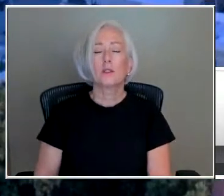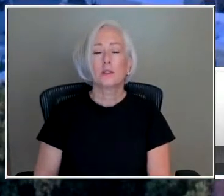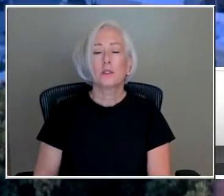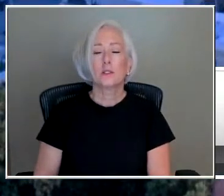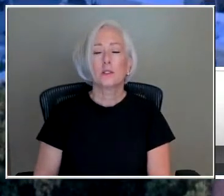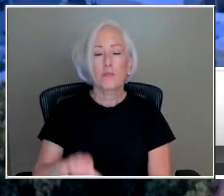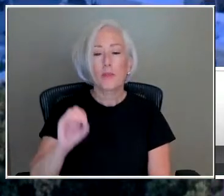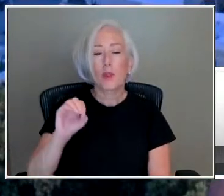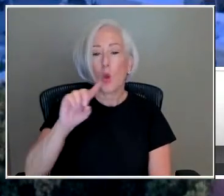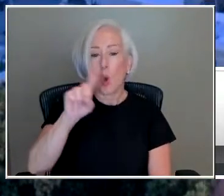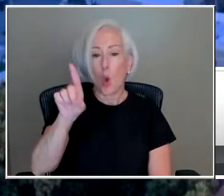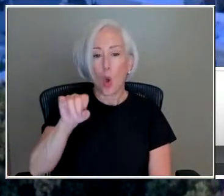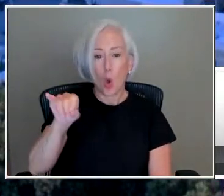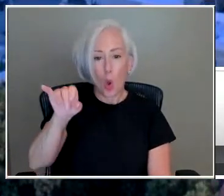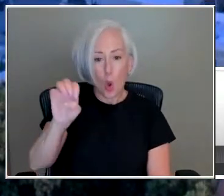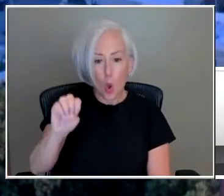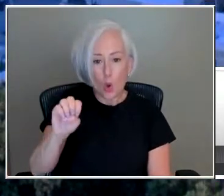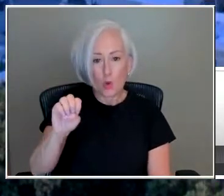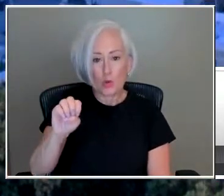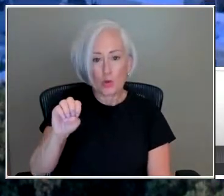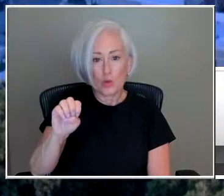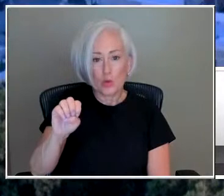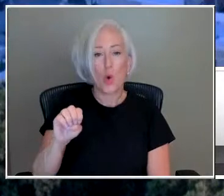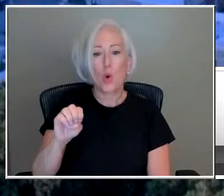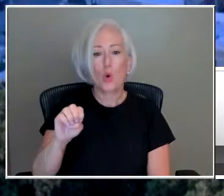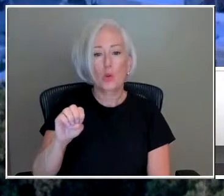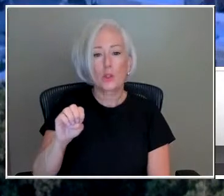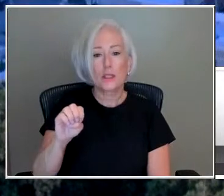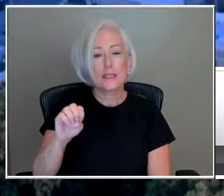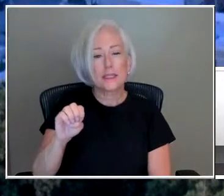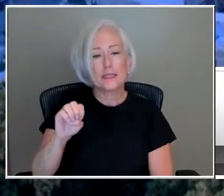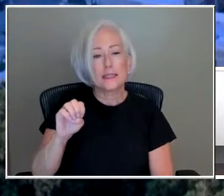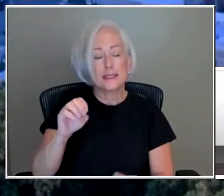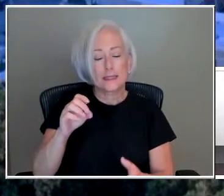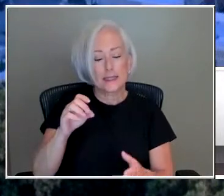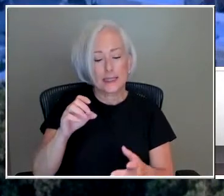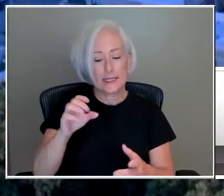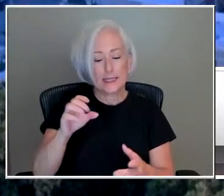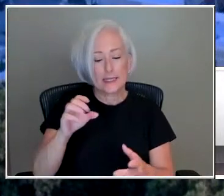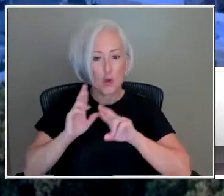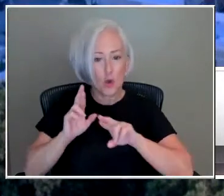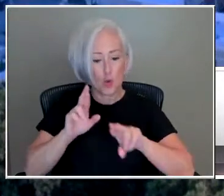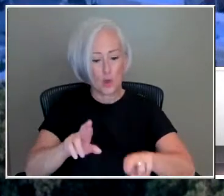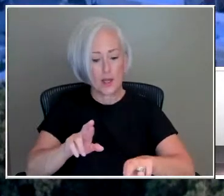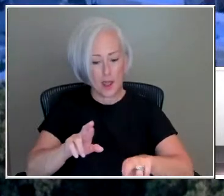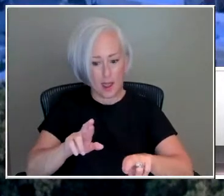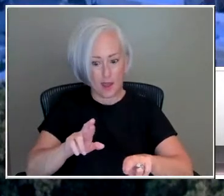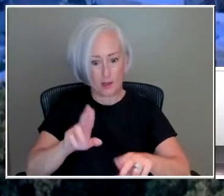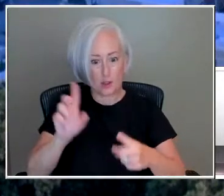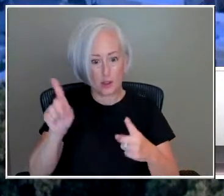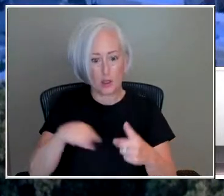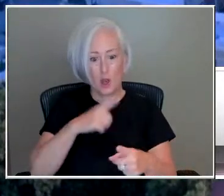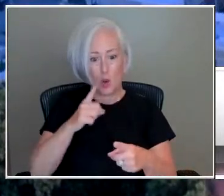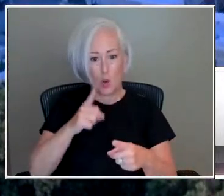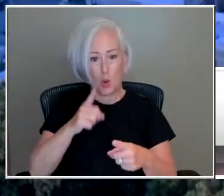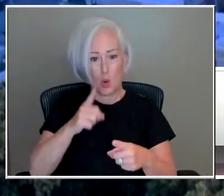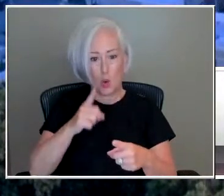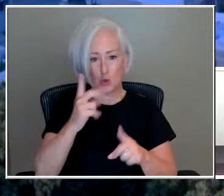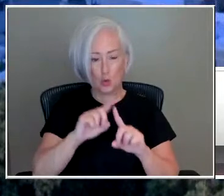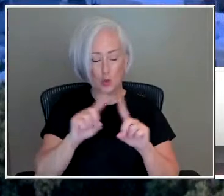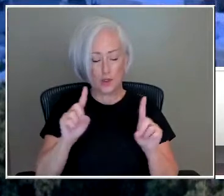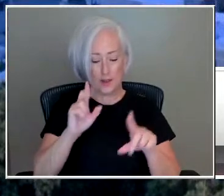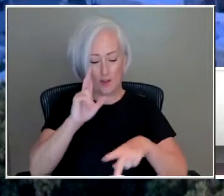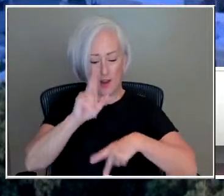isn't emitted directly. It's again, it's a chemical reaction that happens when you have two different types of chemicals that